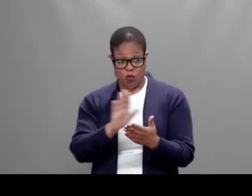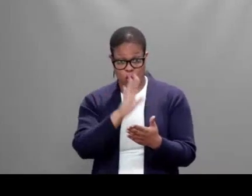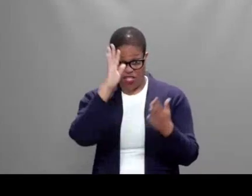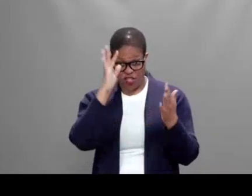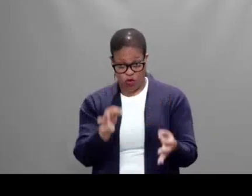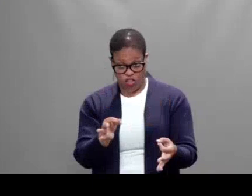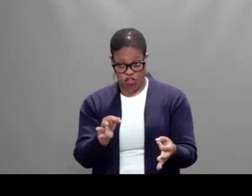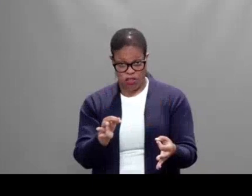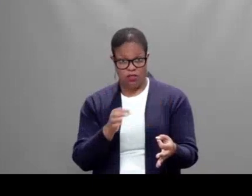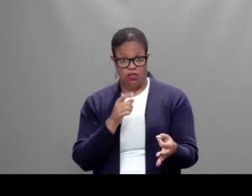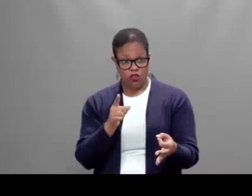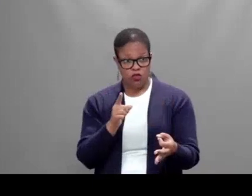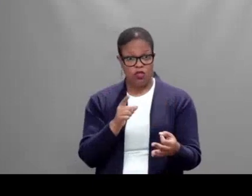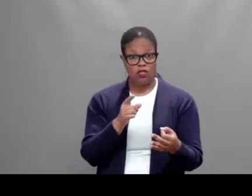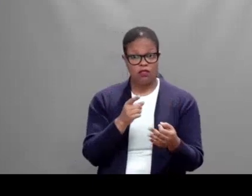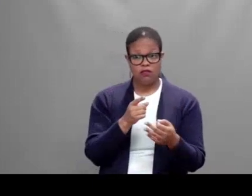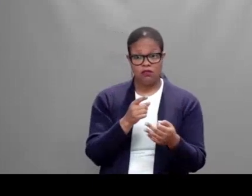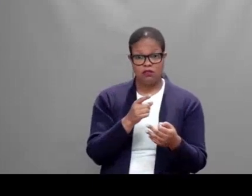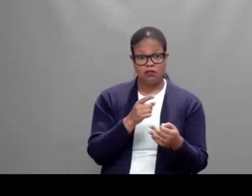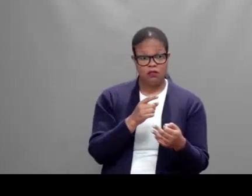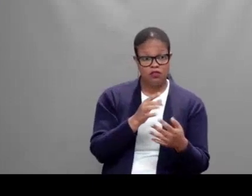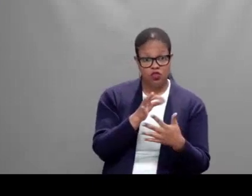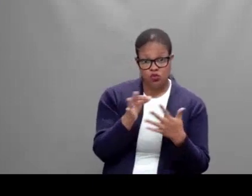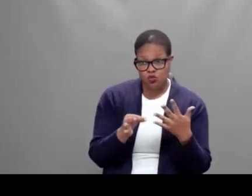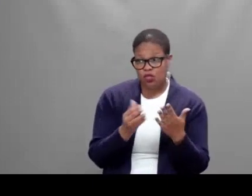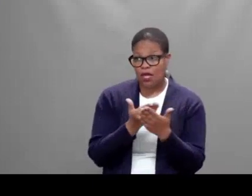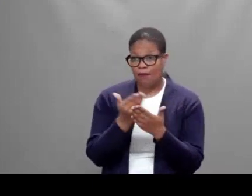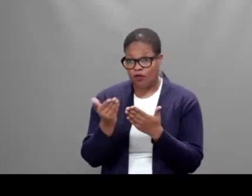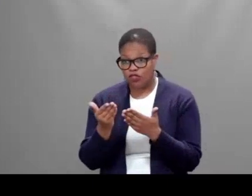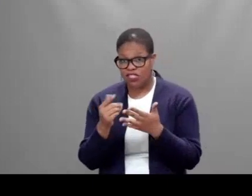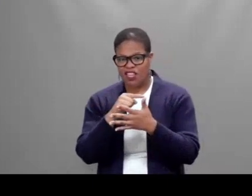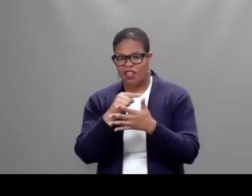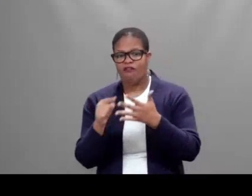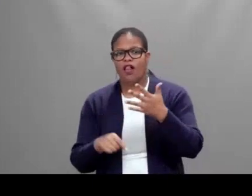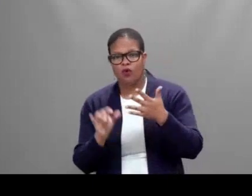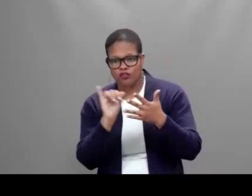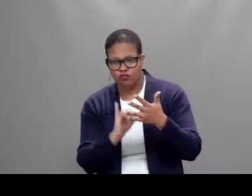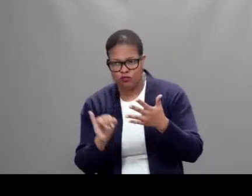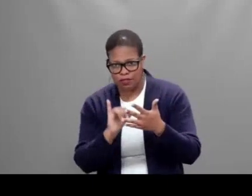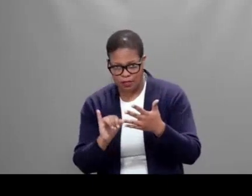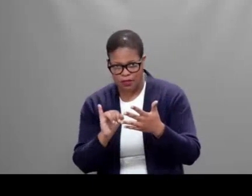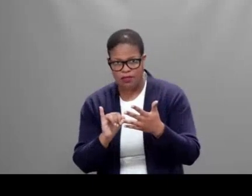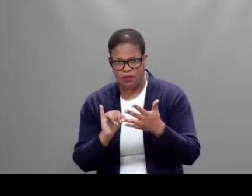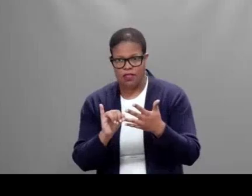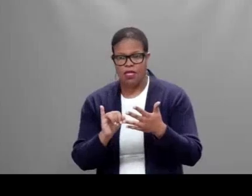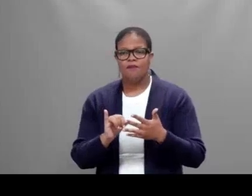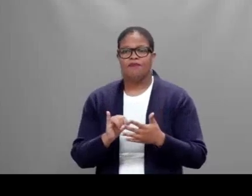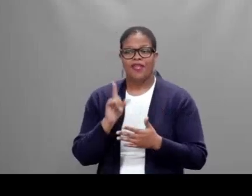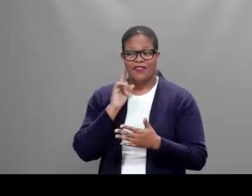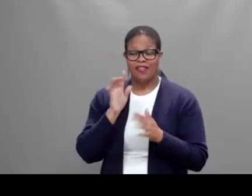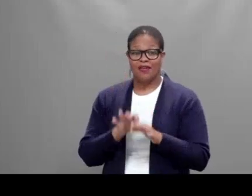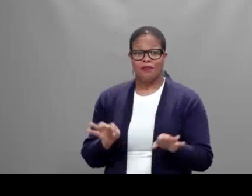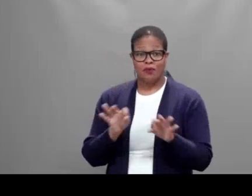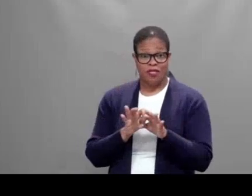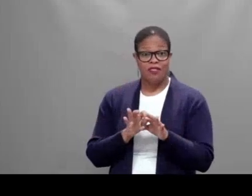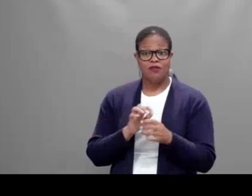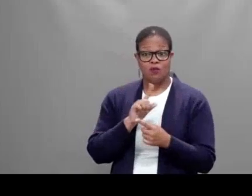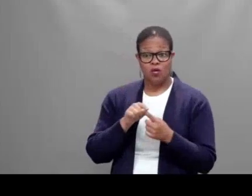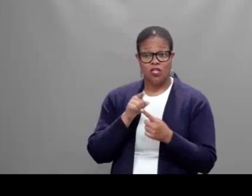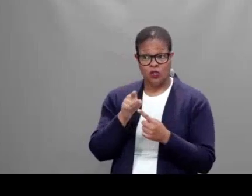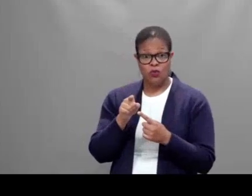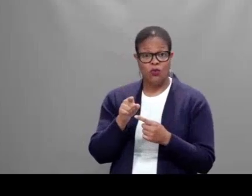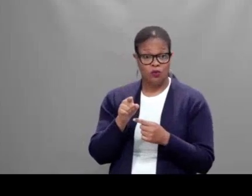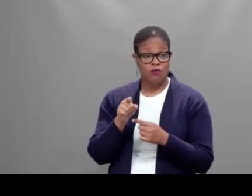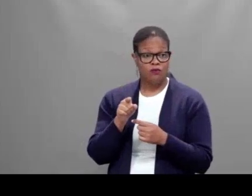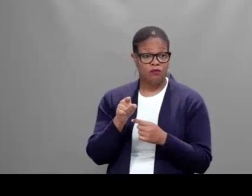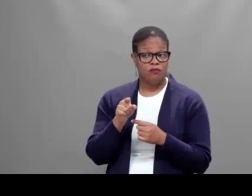and purchase the following kinds of insurance, including directors and officers. What I think you would want to do is, if when you pursue